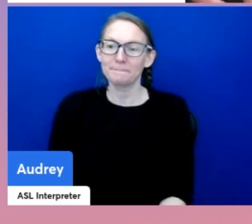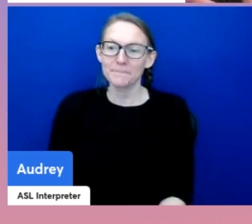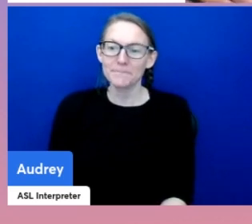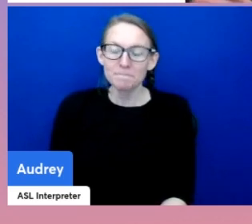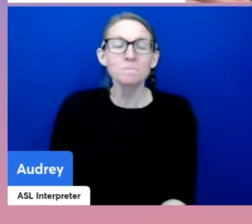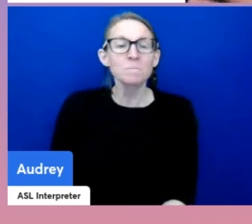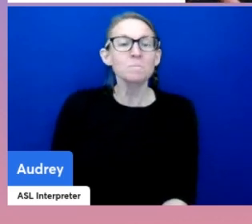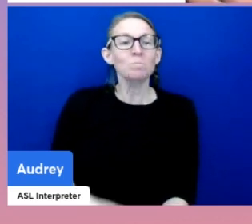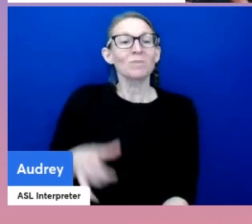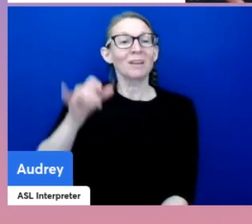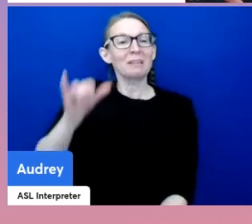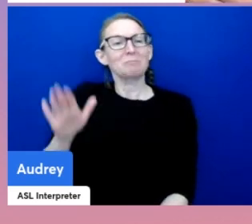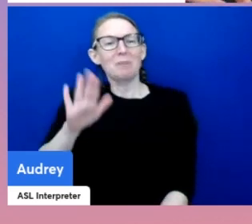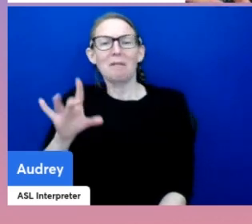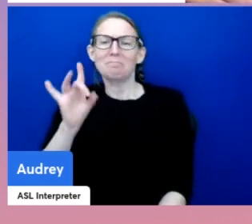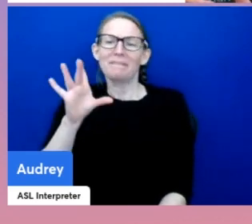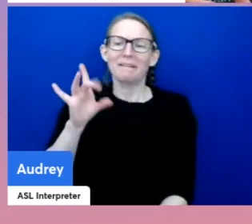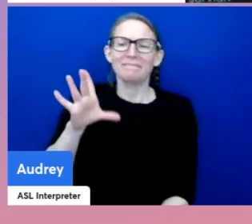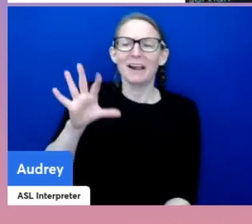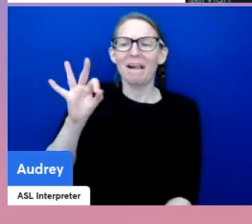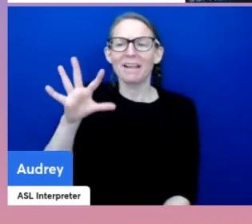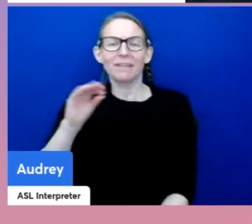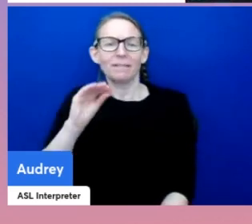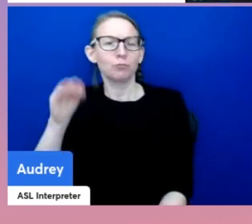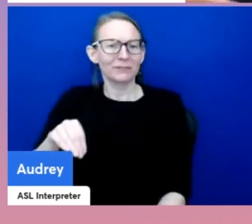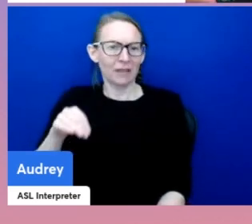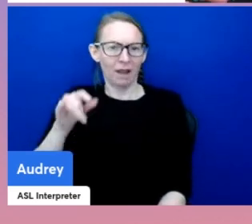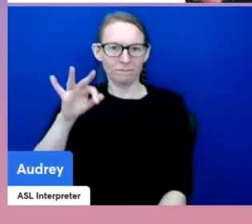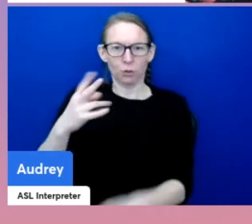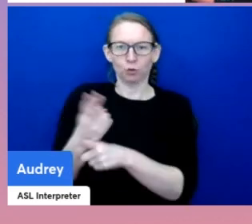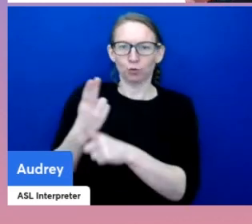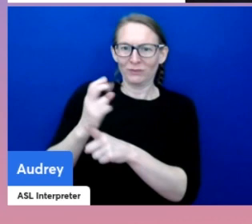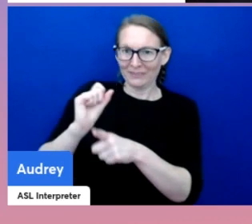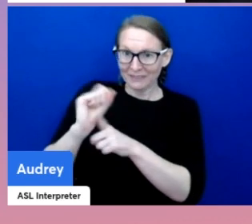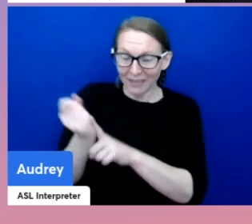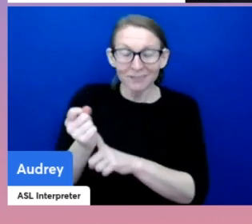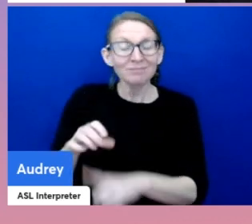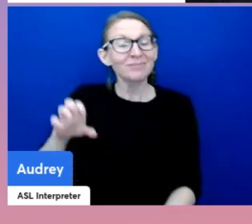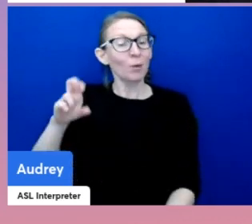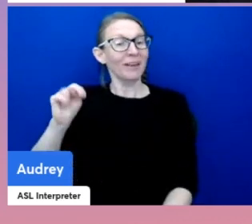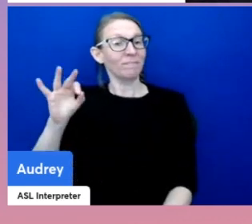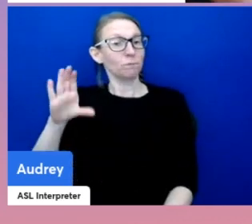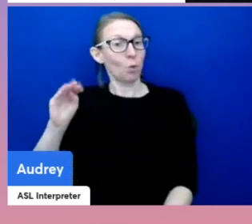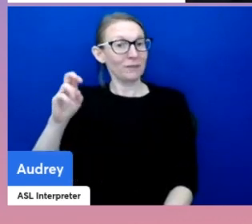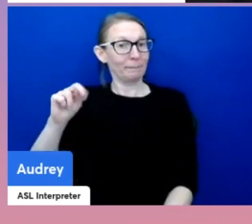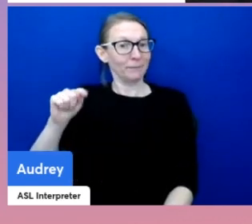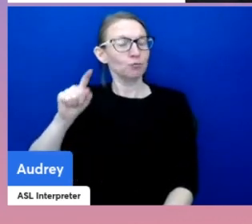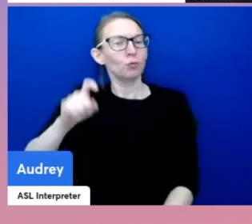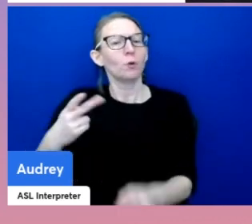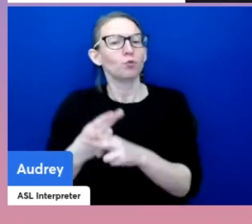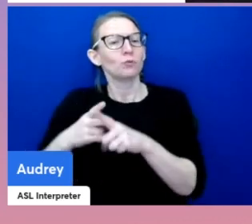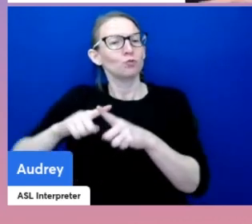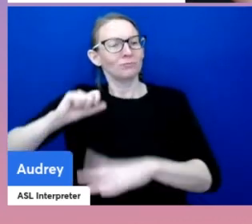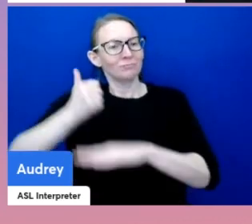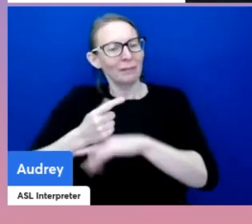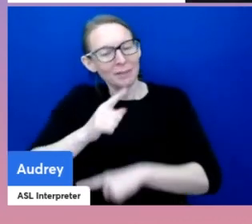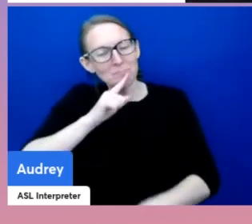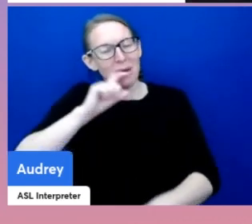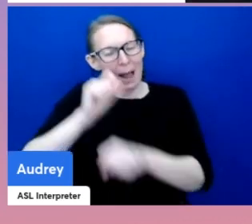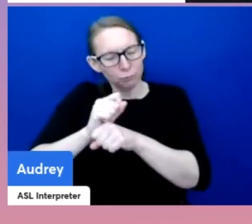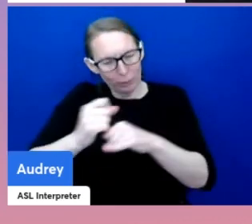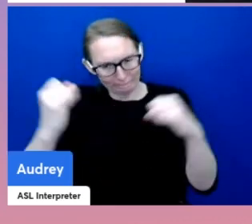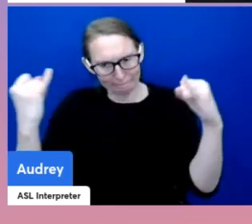are the 85 to 95% of use case scenarios. Enforcements, however, should be used to set the absolute boundaries of what